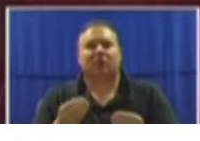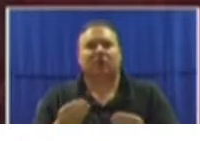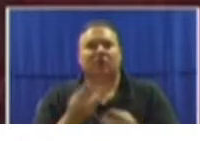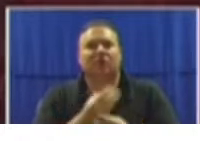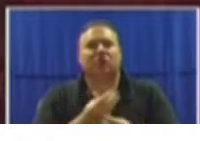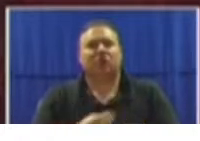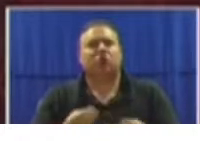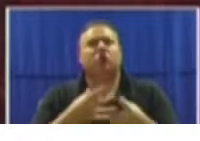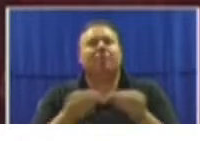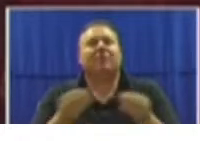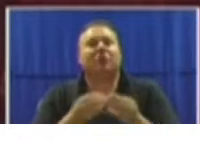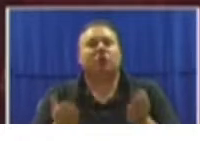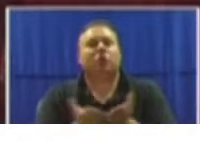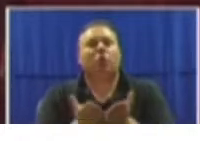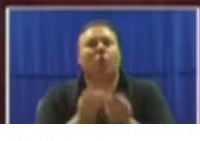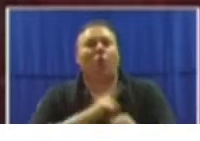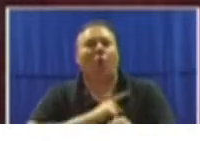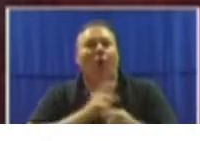pad.